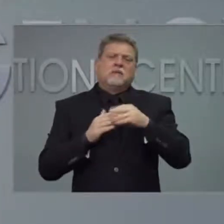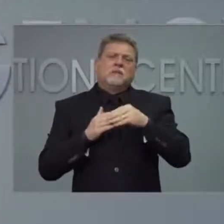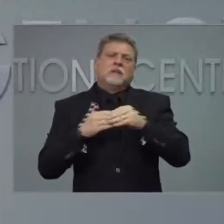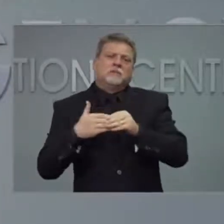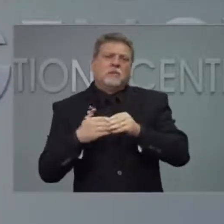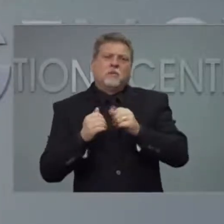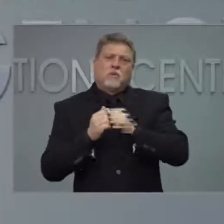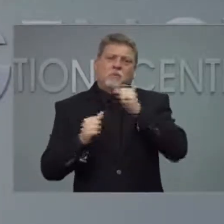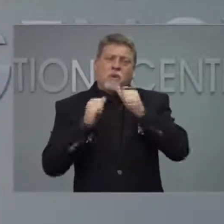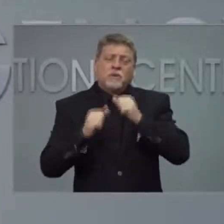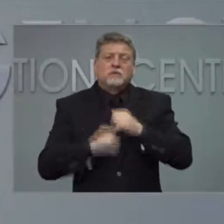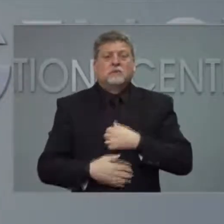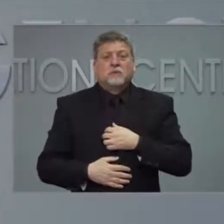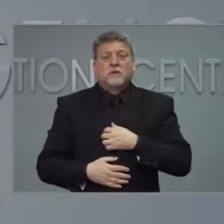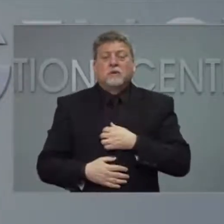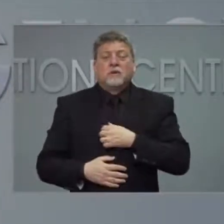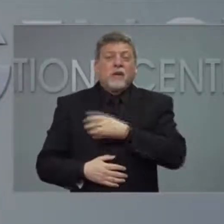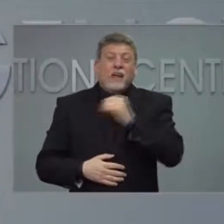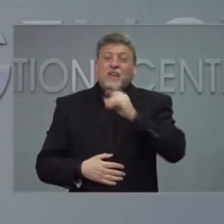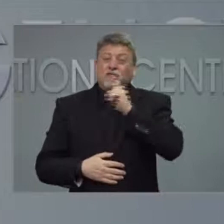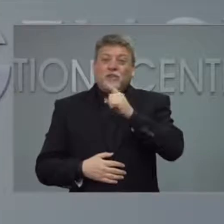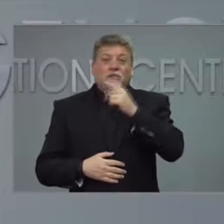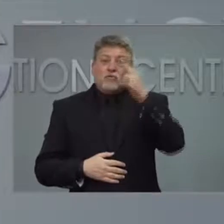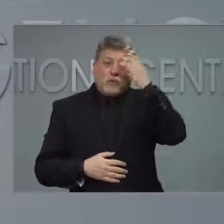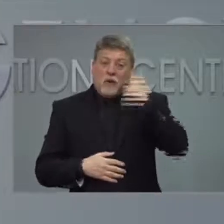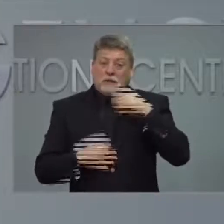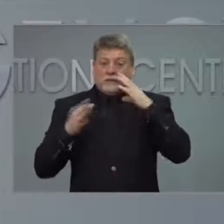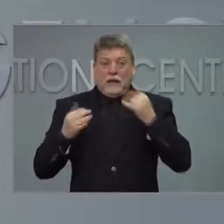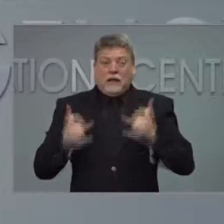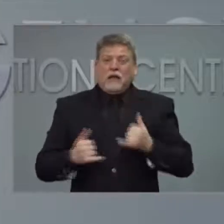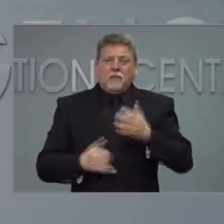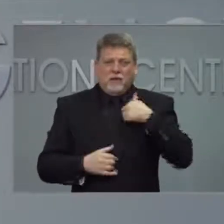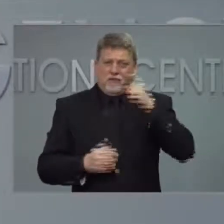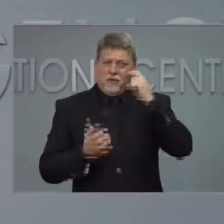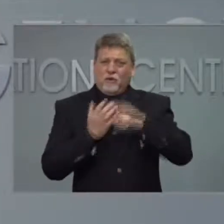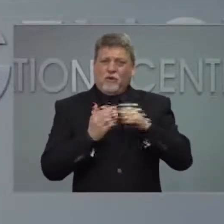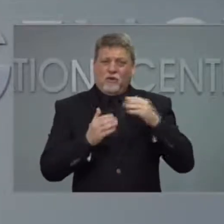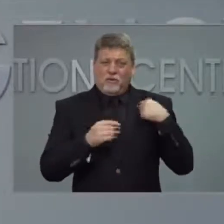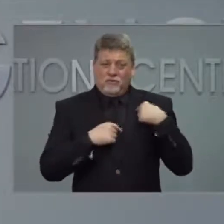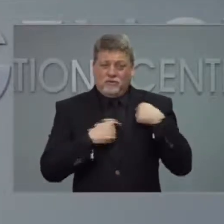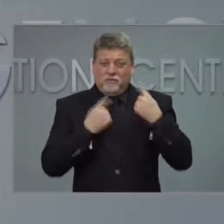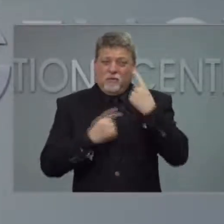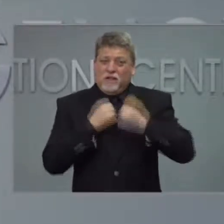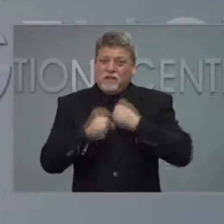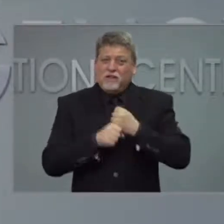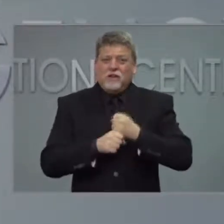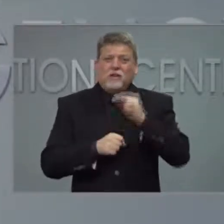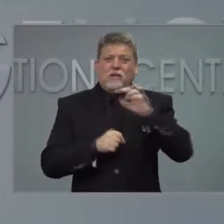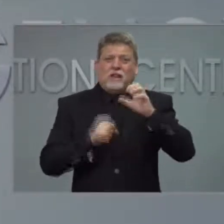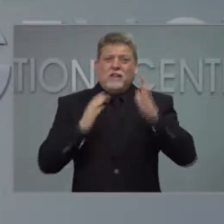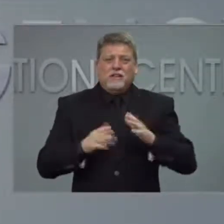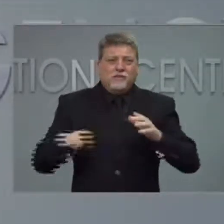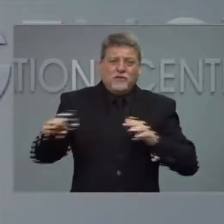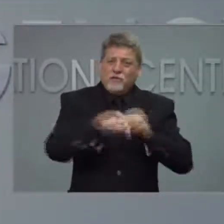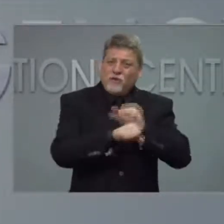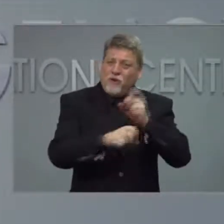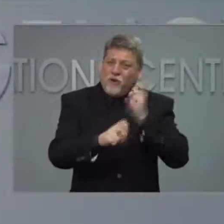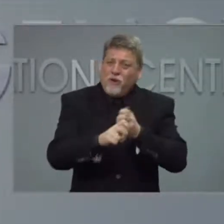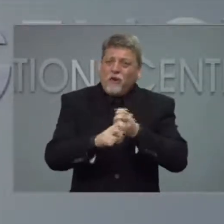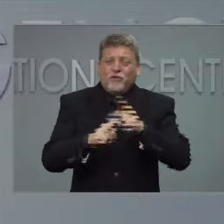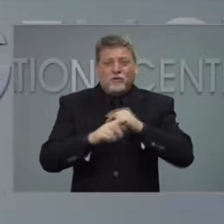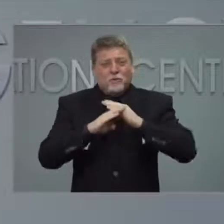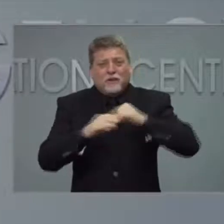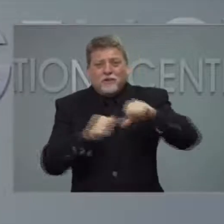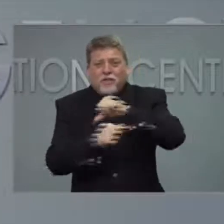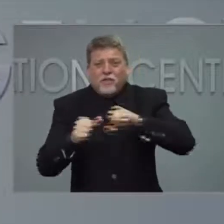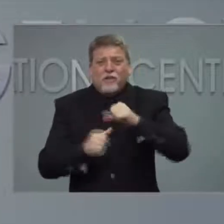this is because of a lot of hard work of North Carolinians for really a year in trying to protect each other, slow the spread of this virus. And the